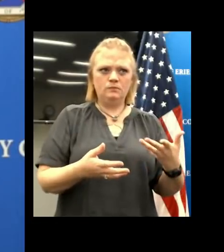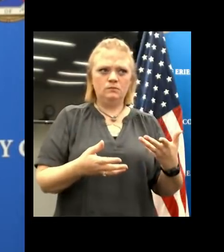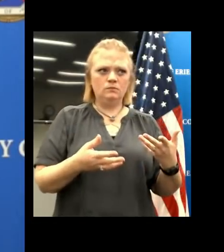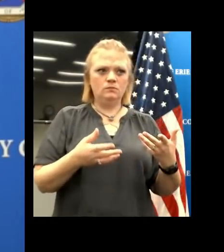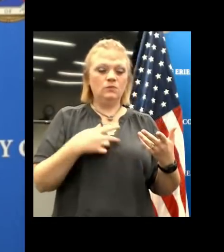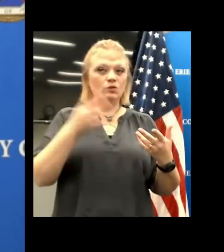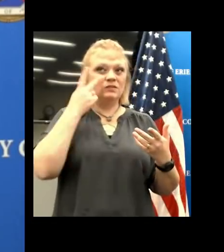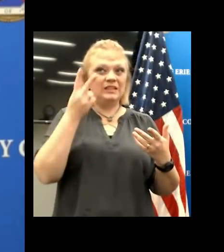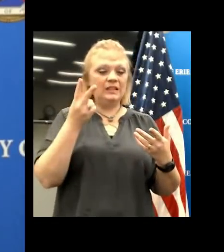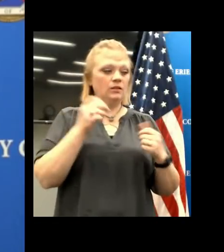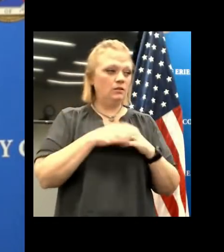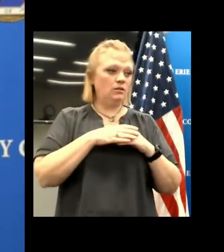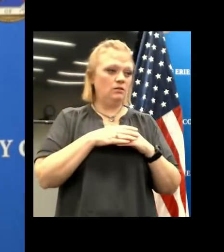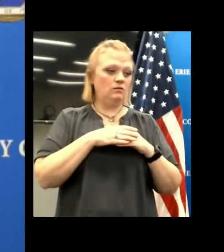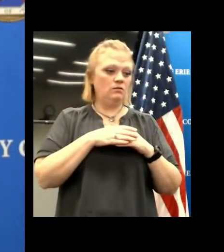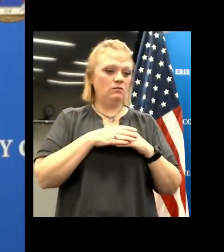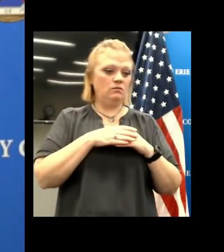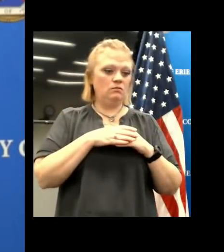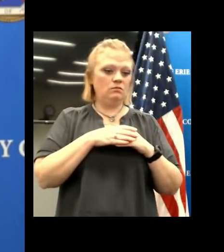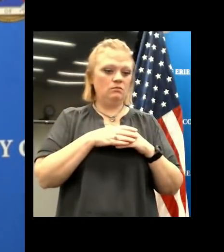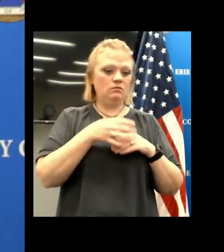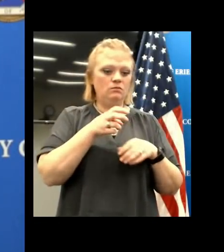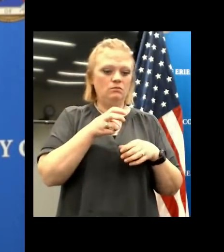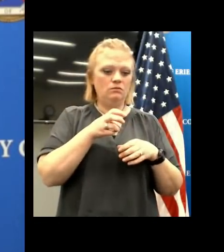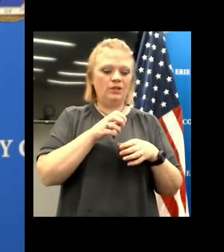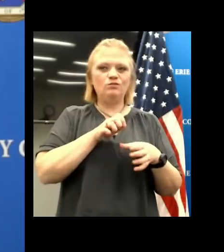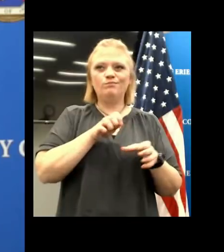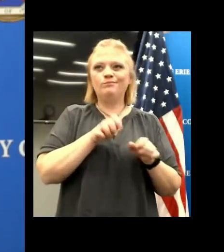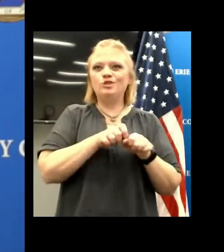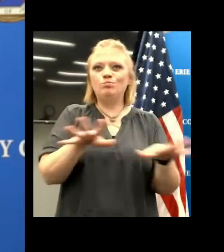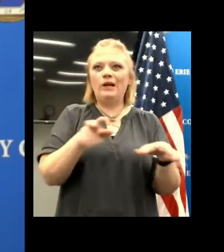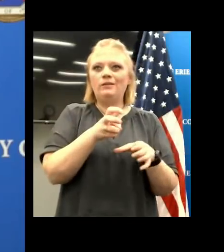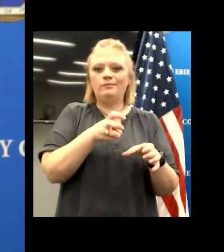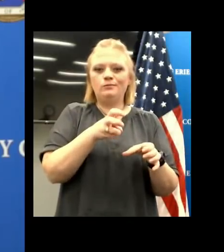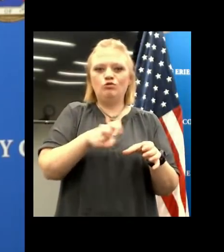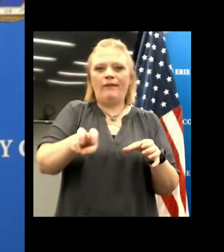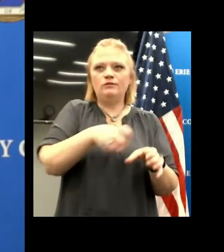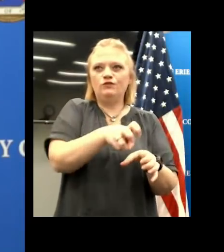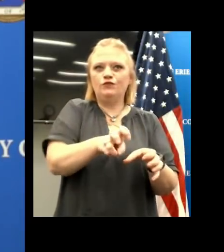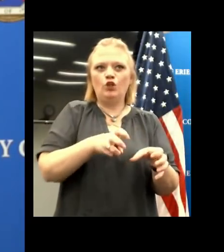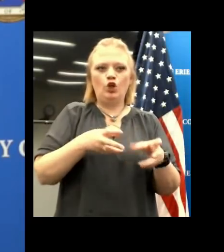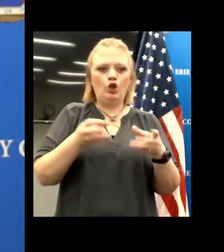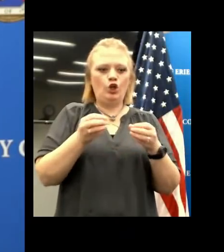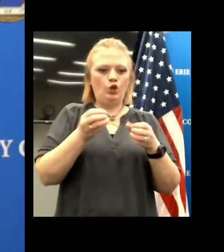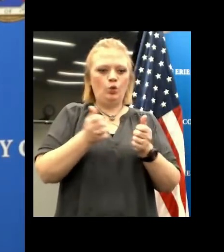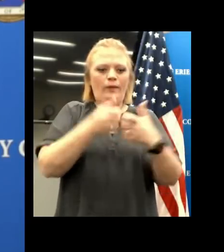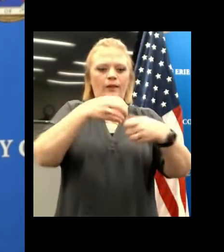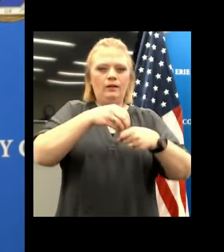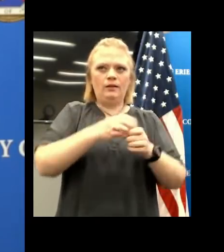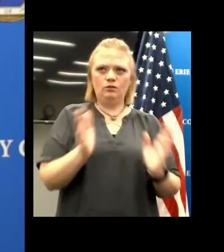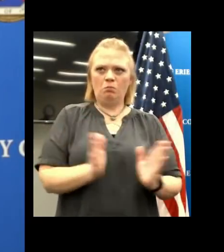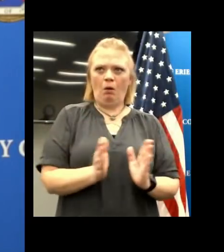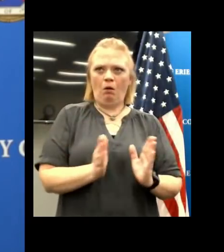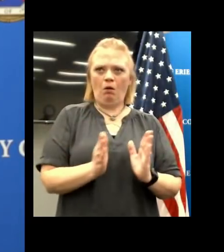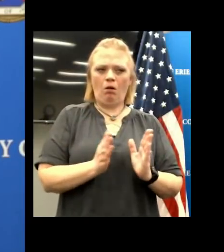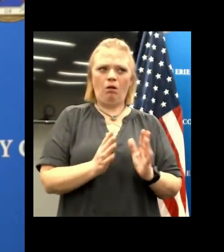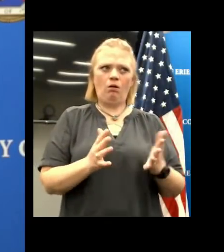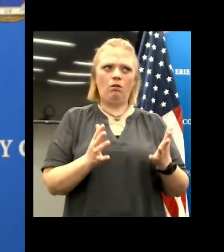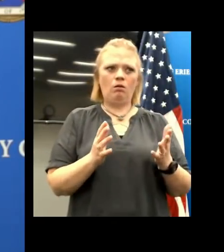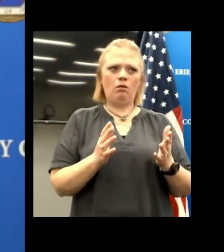seeing transition within small parties. So that's nothing safe. So try to hunker